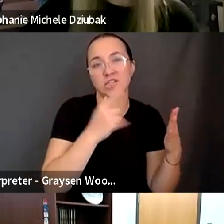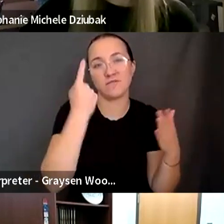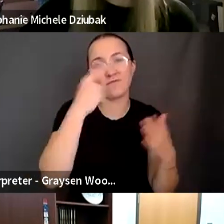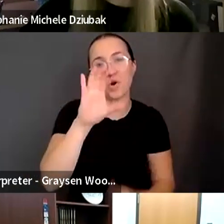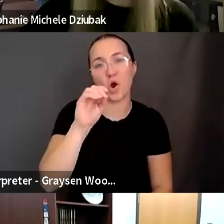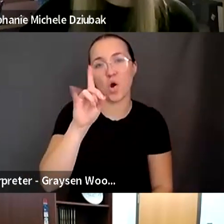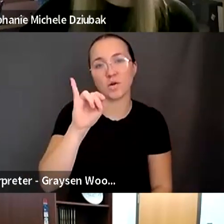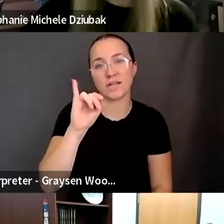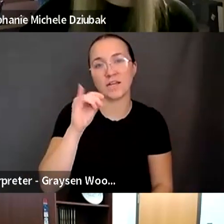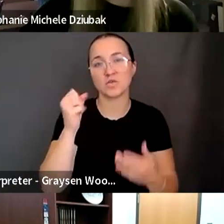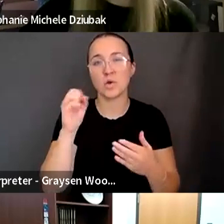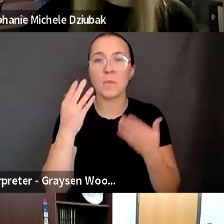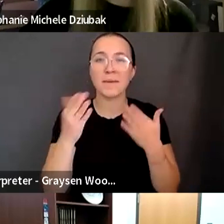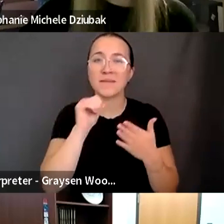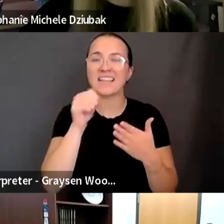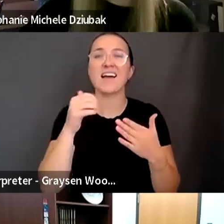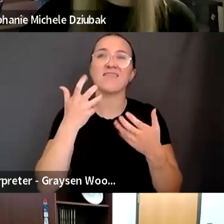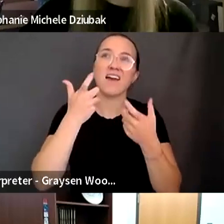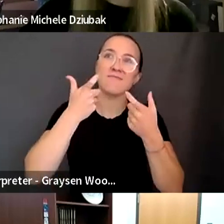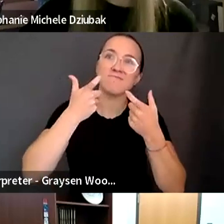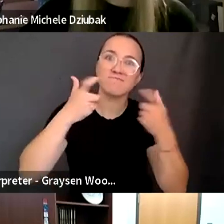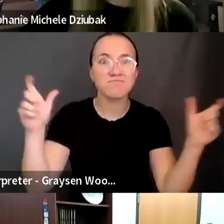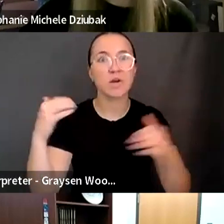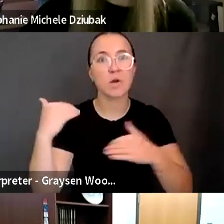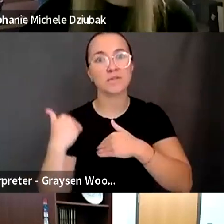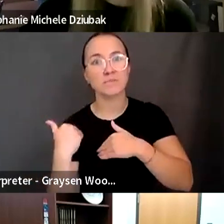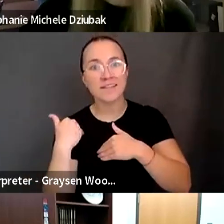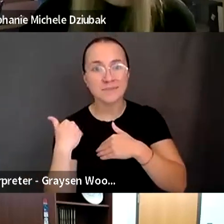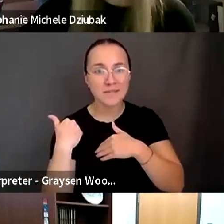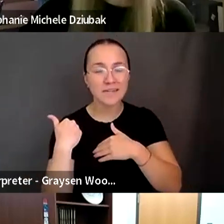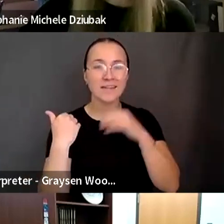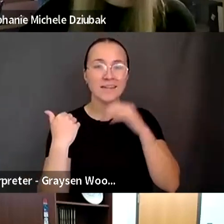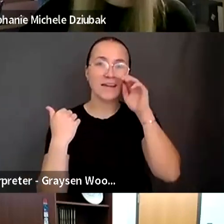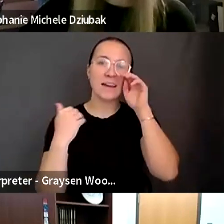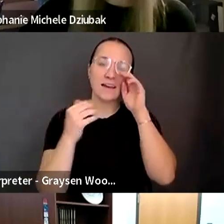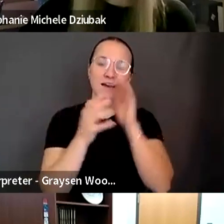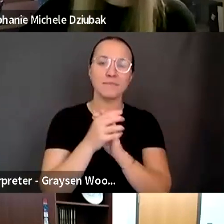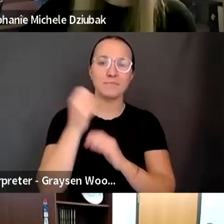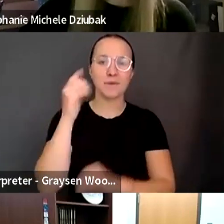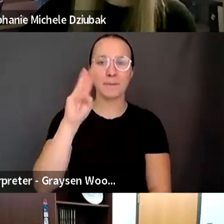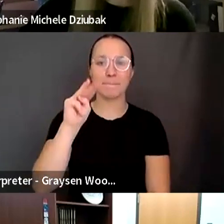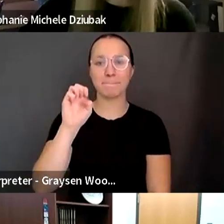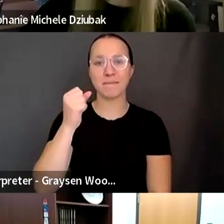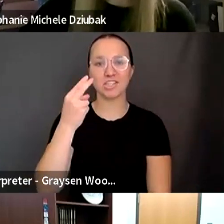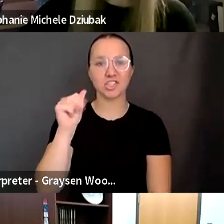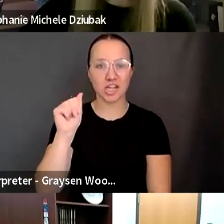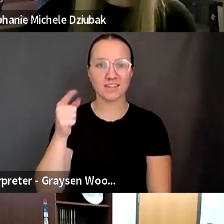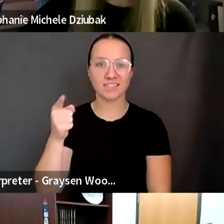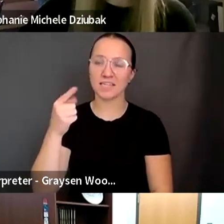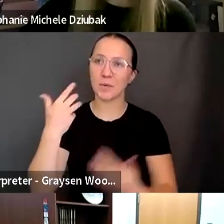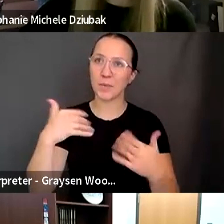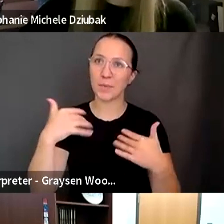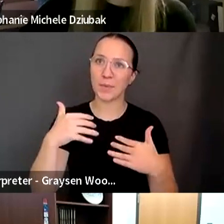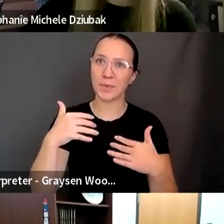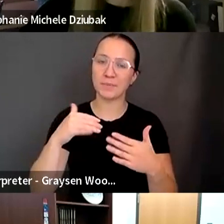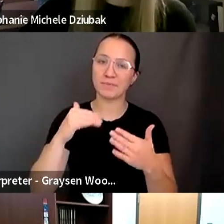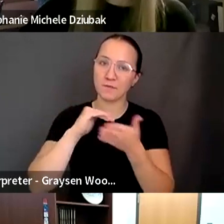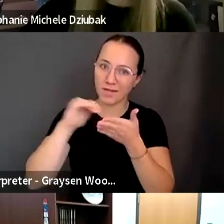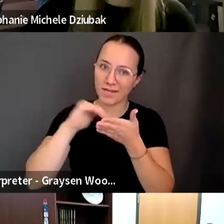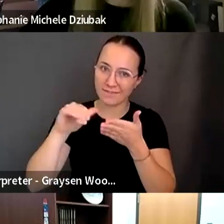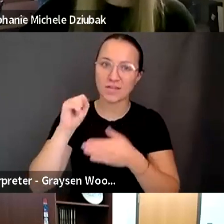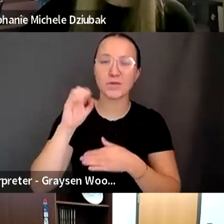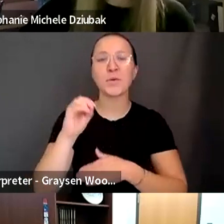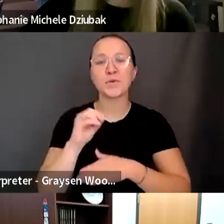deal. And Misha's very forgiving. So, you know, and she works with you if you're like, I'm not sure what was said or if I wrote that